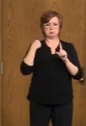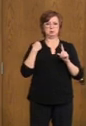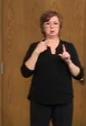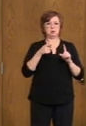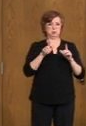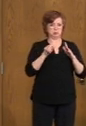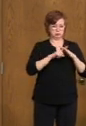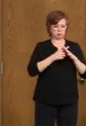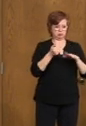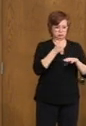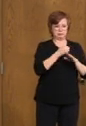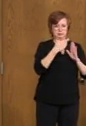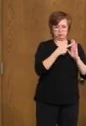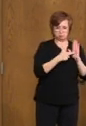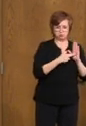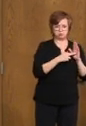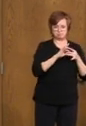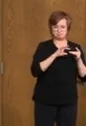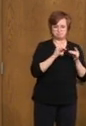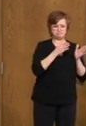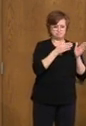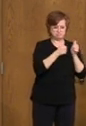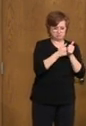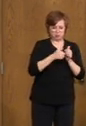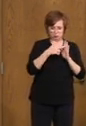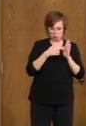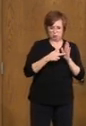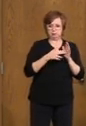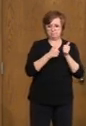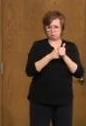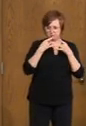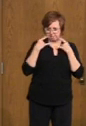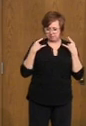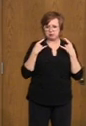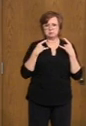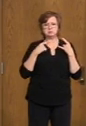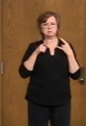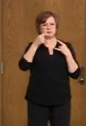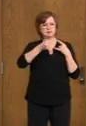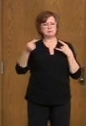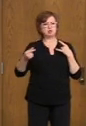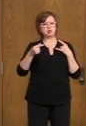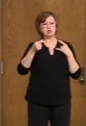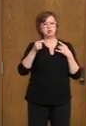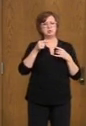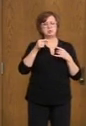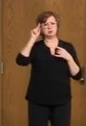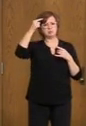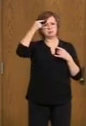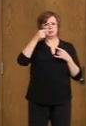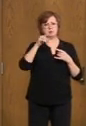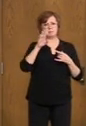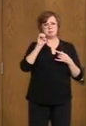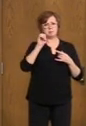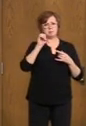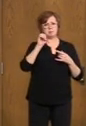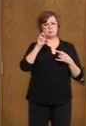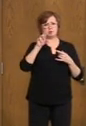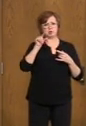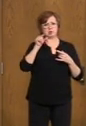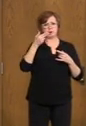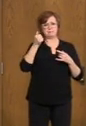effective. There's been obviously mass adherence to the measures that Governor Burgum had put in place. I've talked to Governor Burgum a number